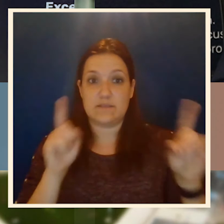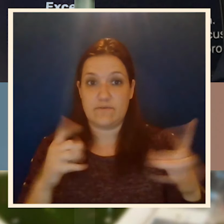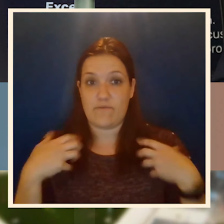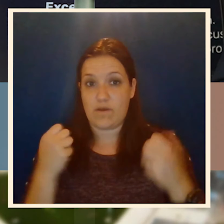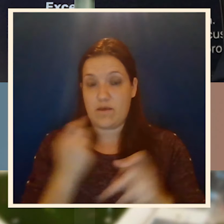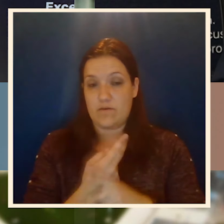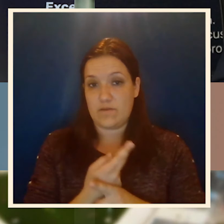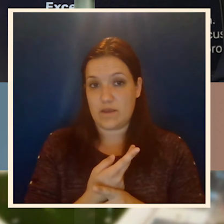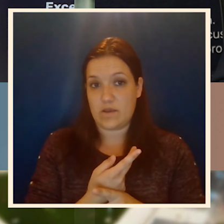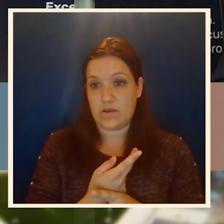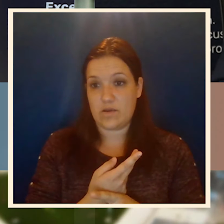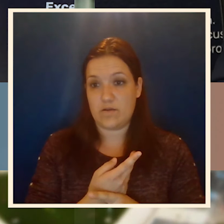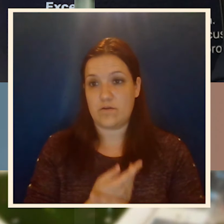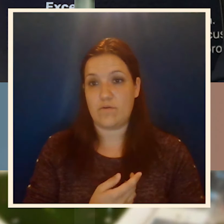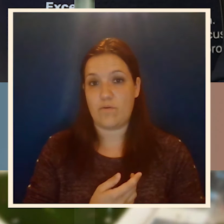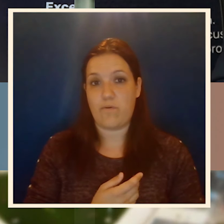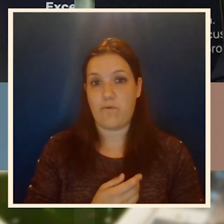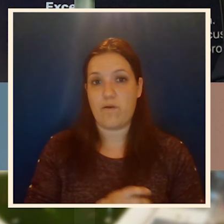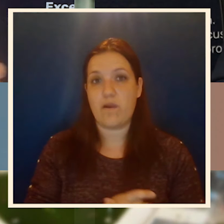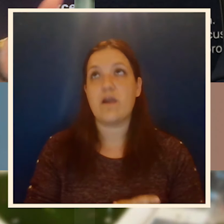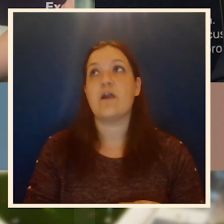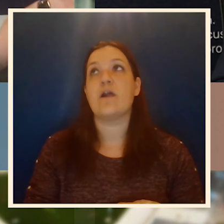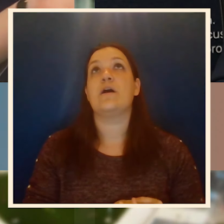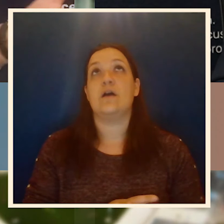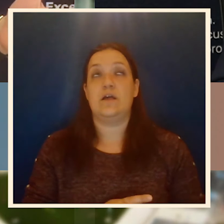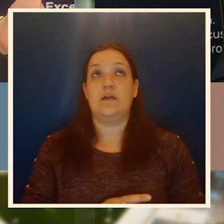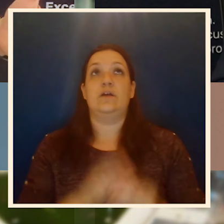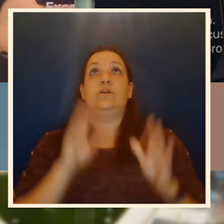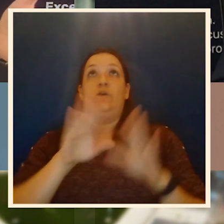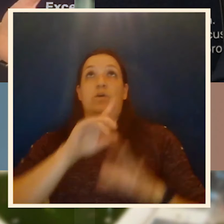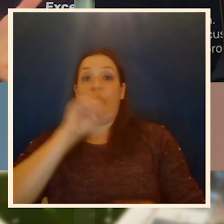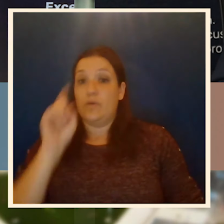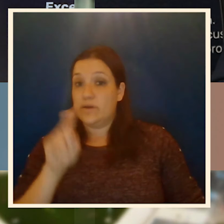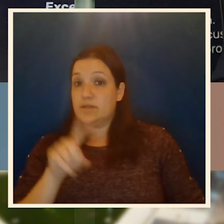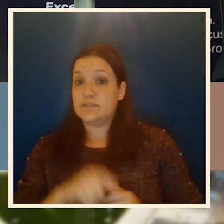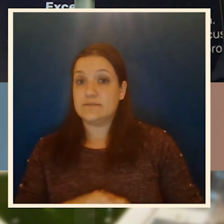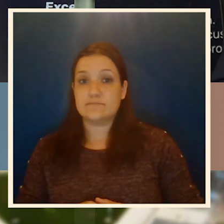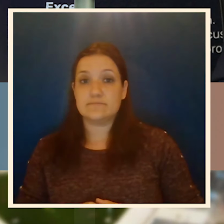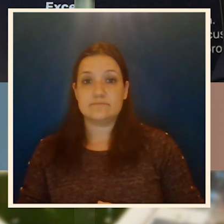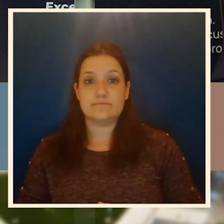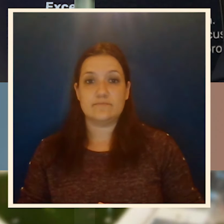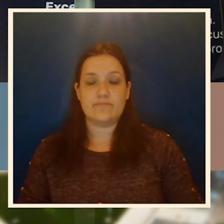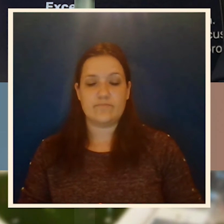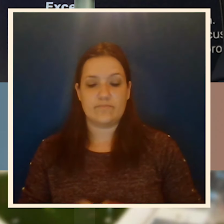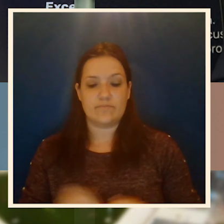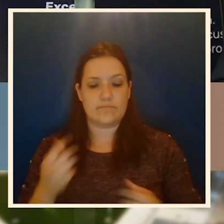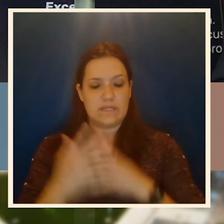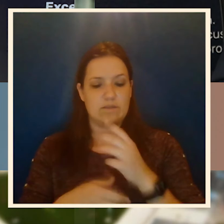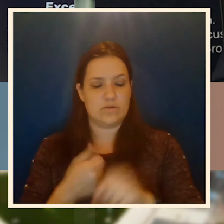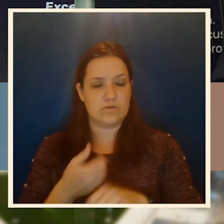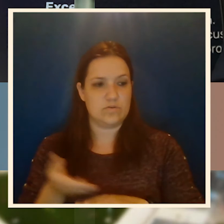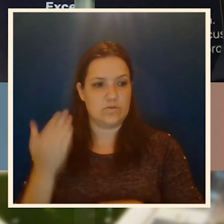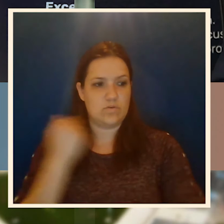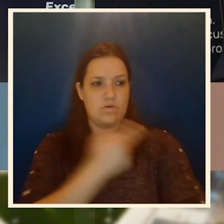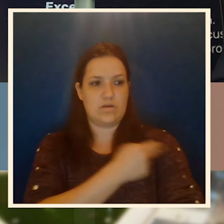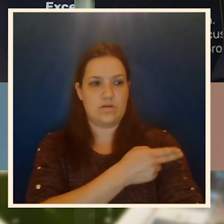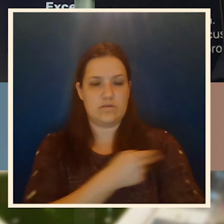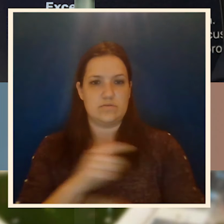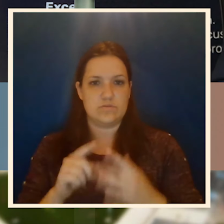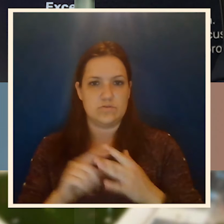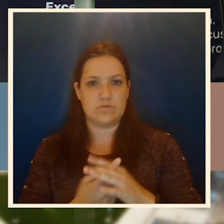force their employees to get the vaccine, especially if it's going to be different for healthcare settings? Yeah, it's a great